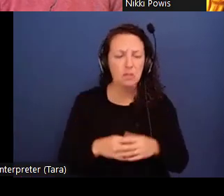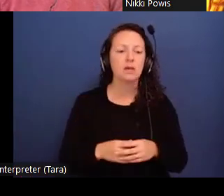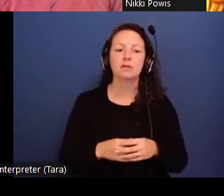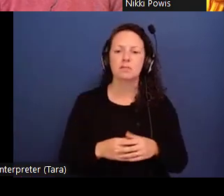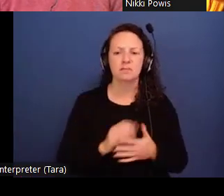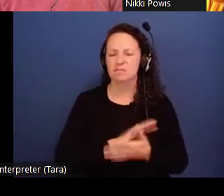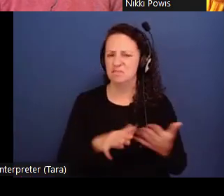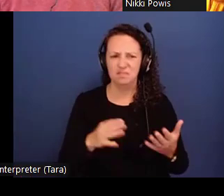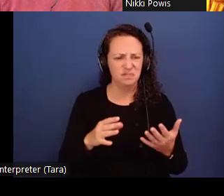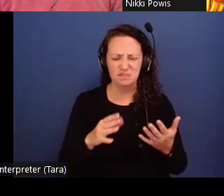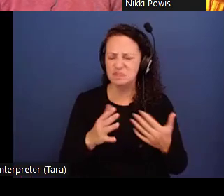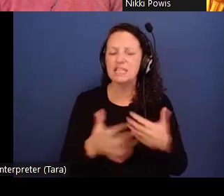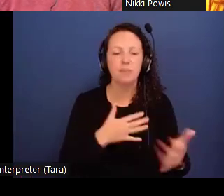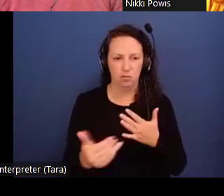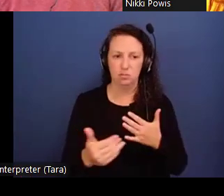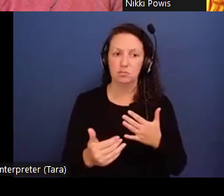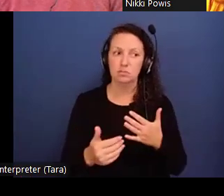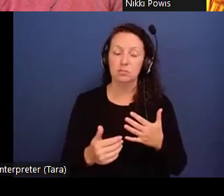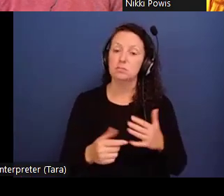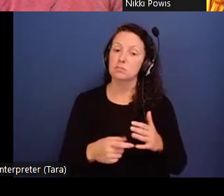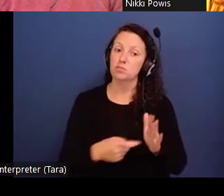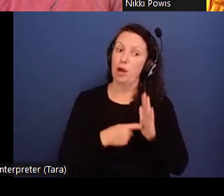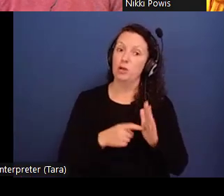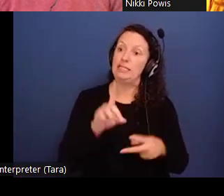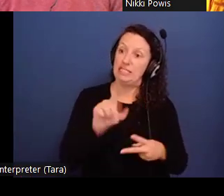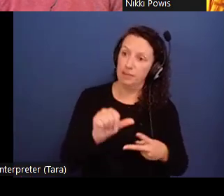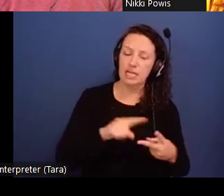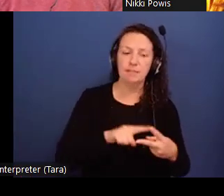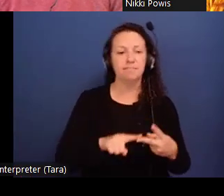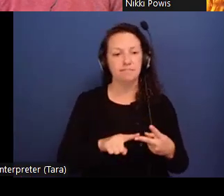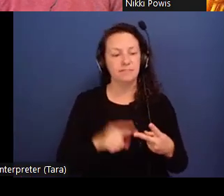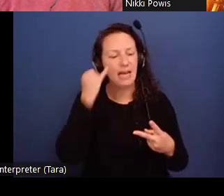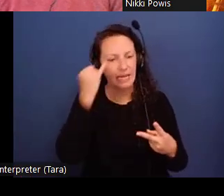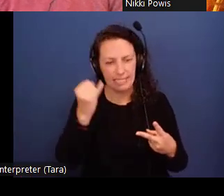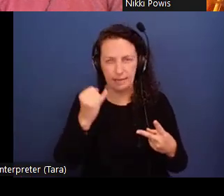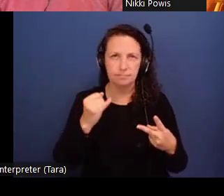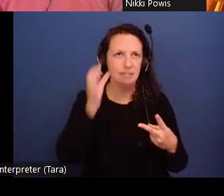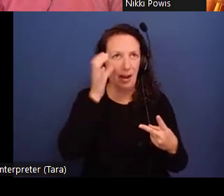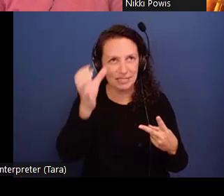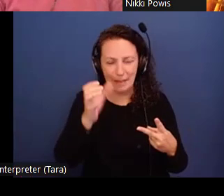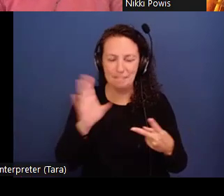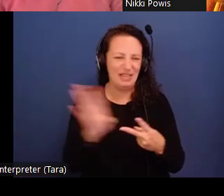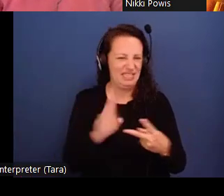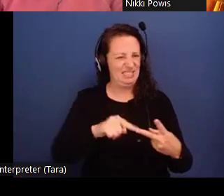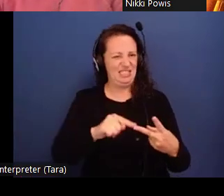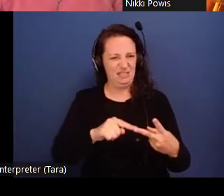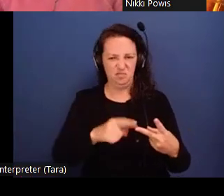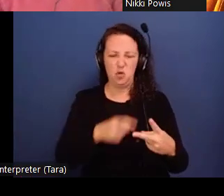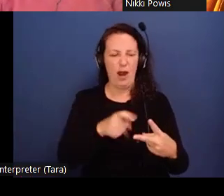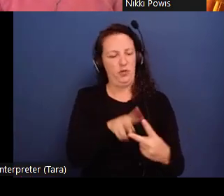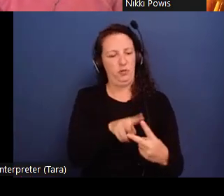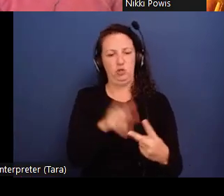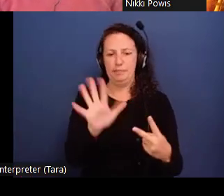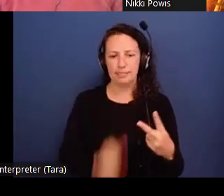that matters. They just have to have a disability and have an idea or a concept or a business. And so they can come to us with